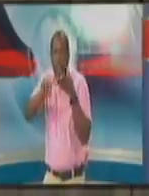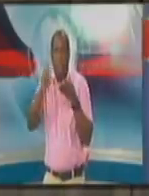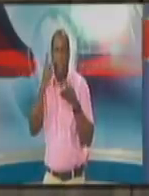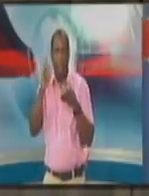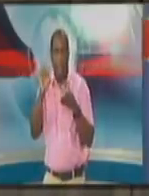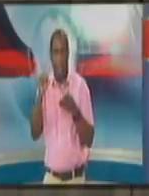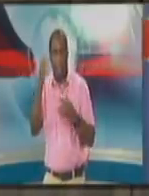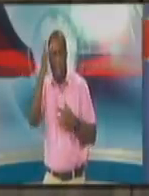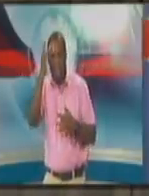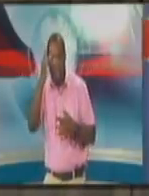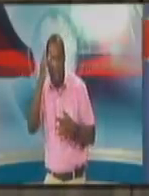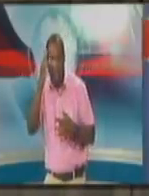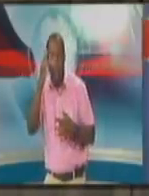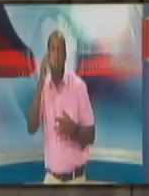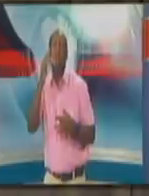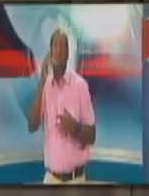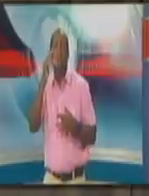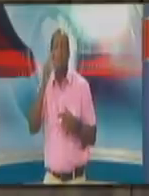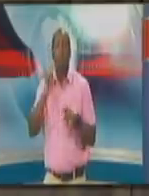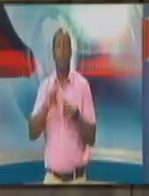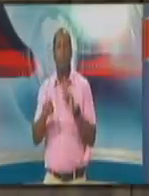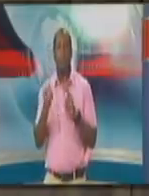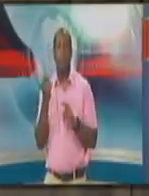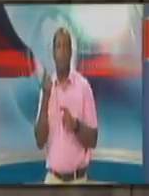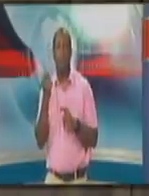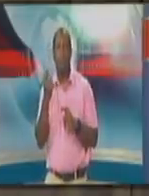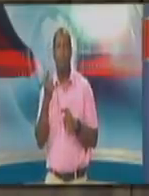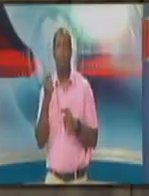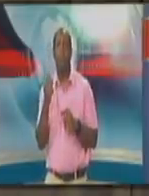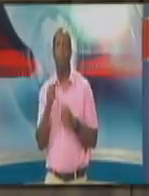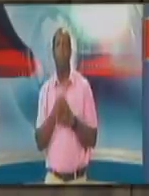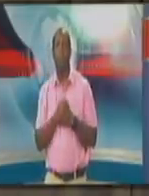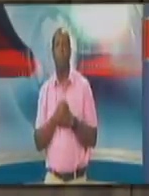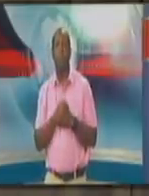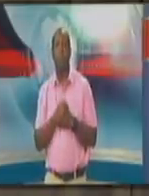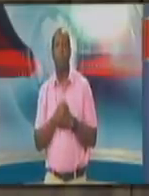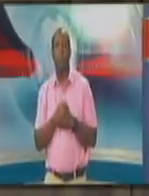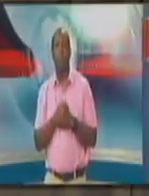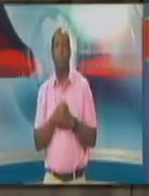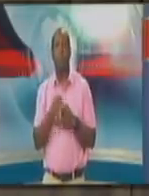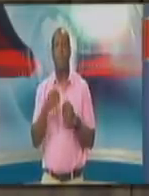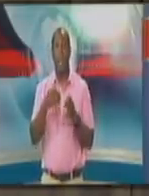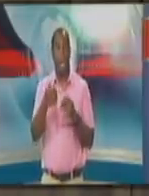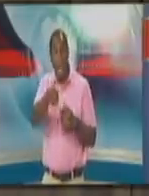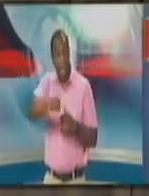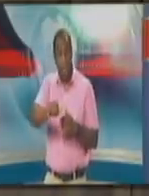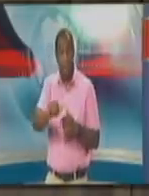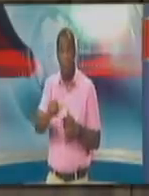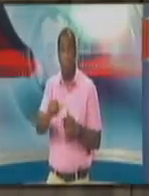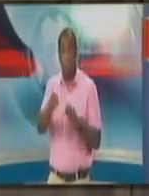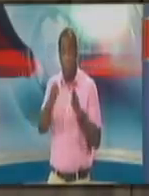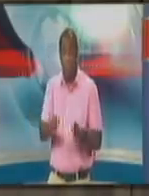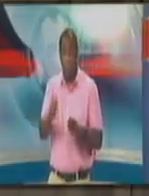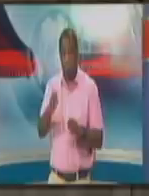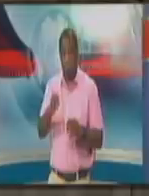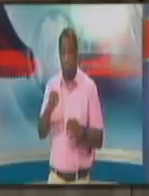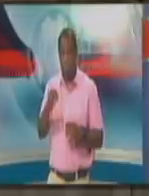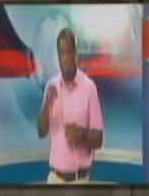However, as a group, anybody in this country that presents to our facilities will be treated in the same way. So they will be tested, they will